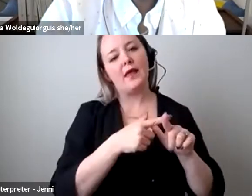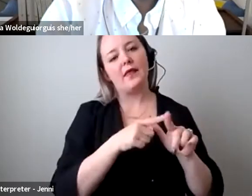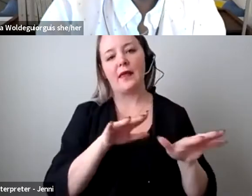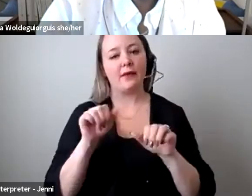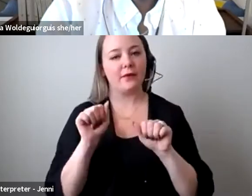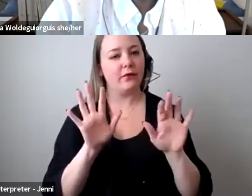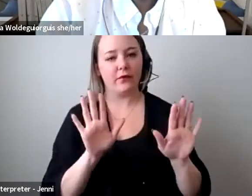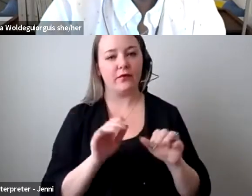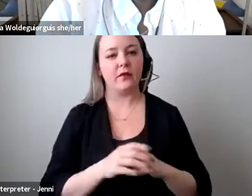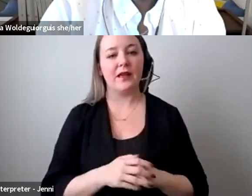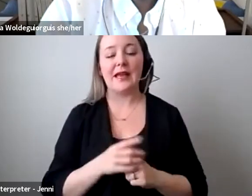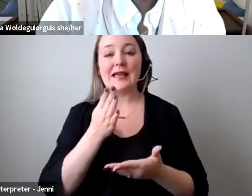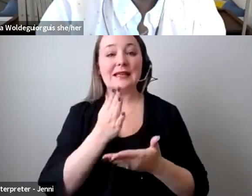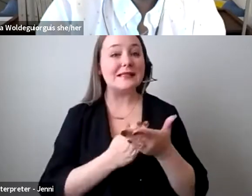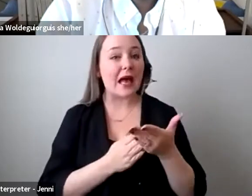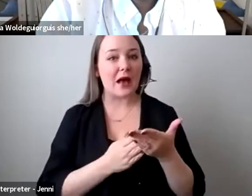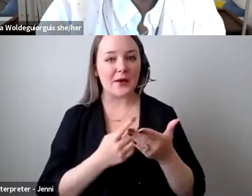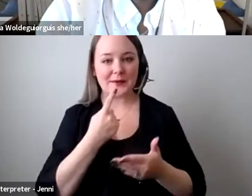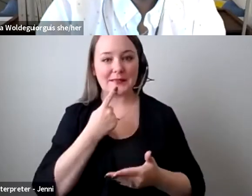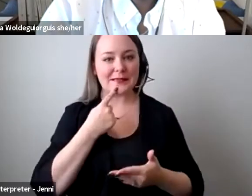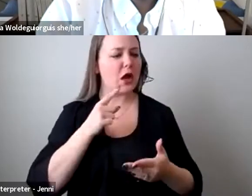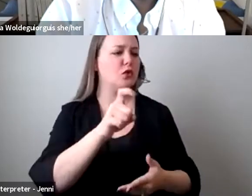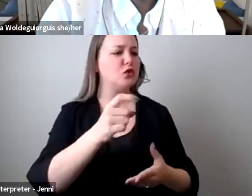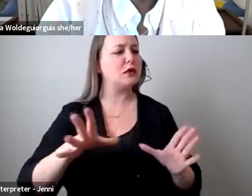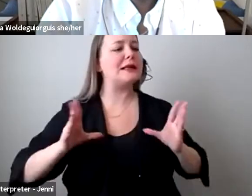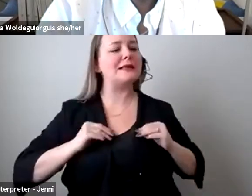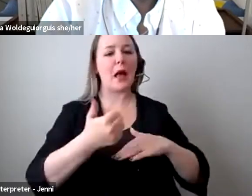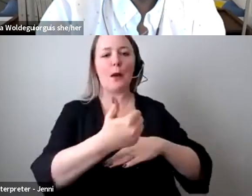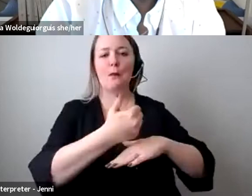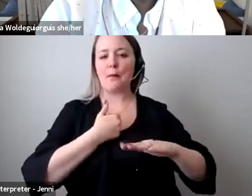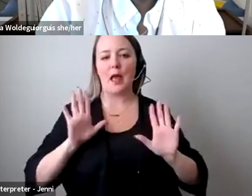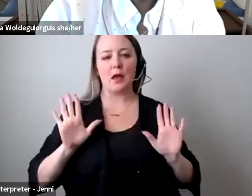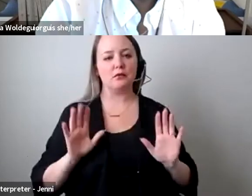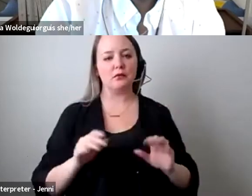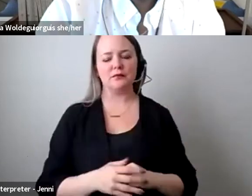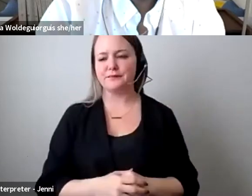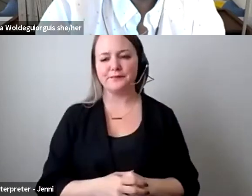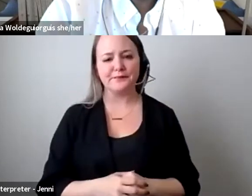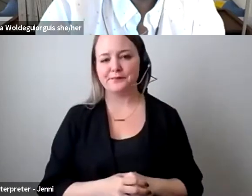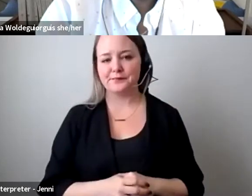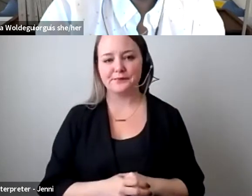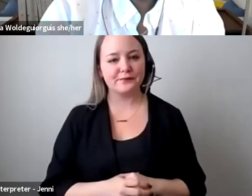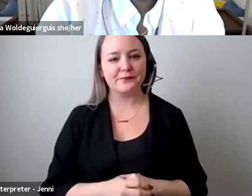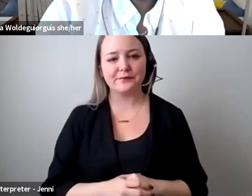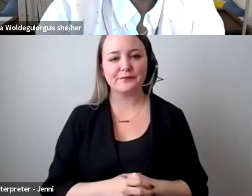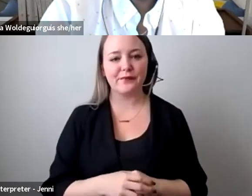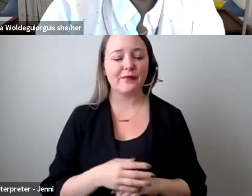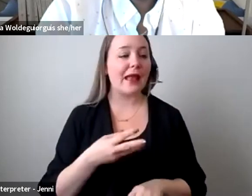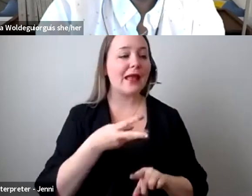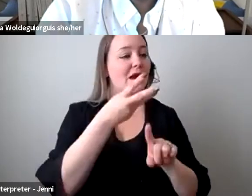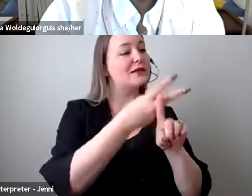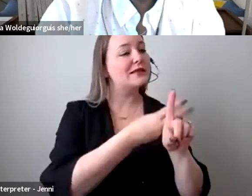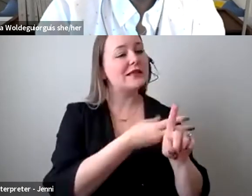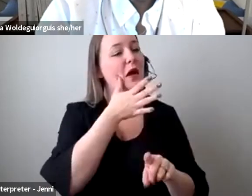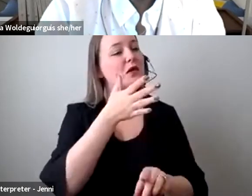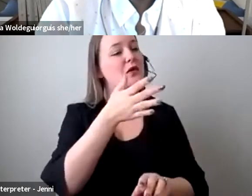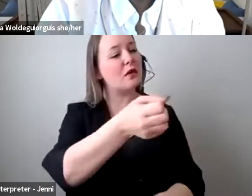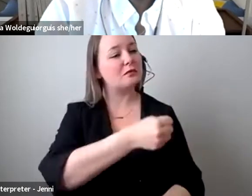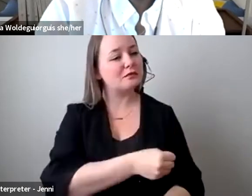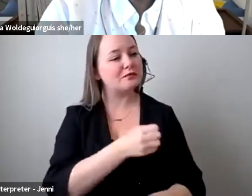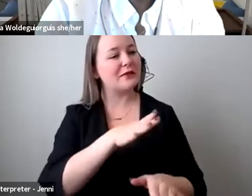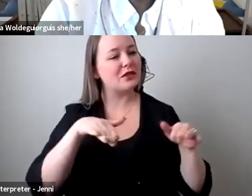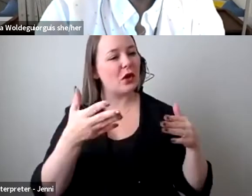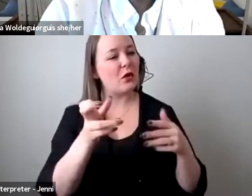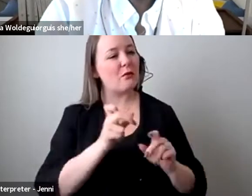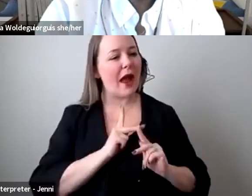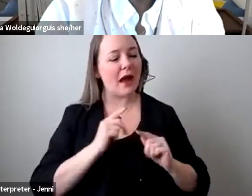were saying I should accept the blame, and after 6 months or so, you get your kids back or whatever you. But I